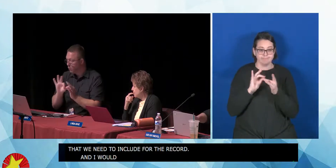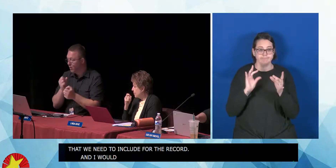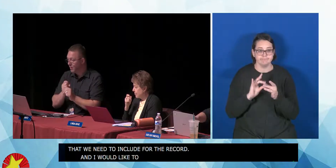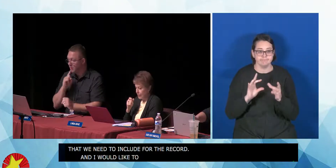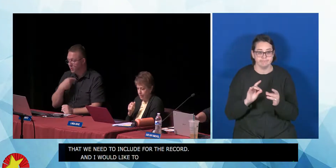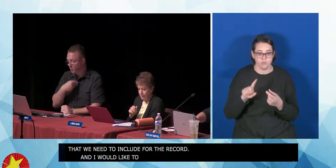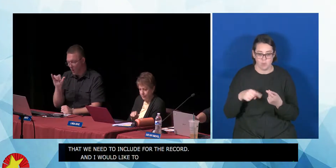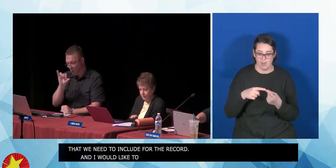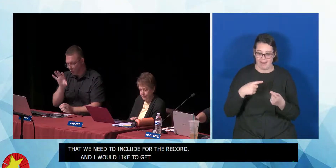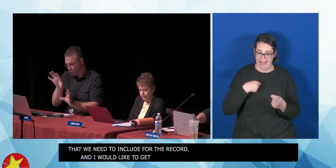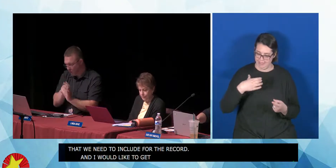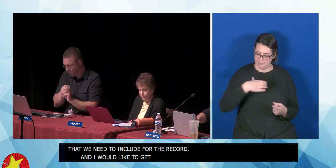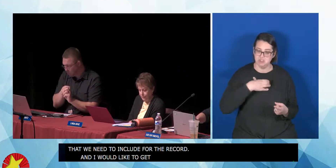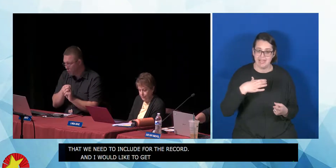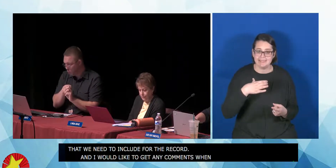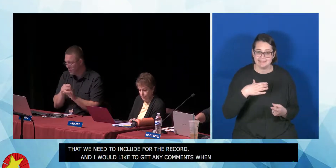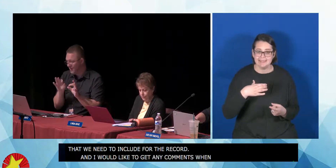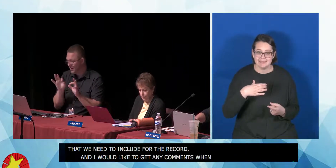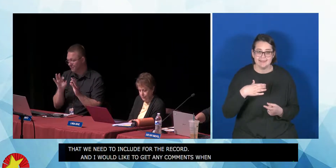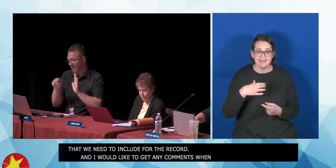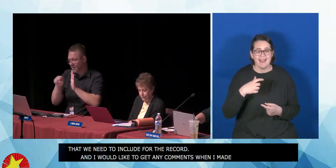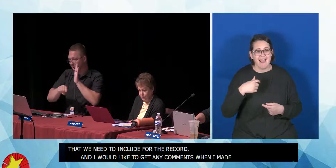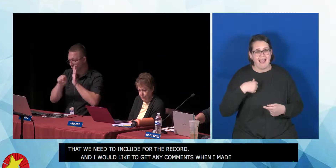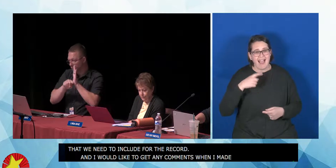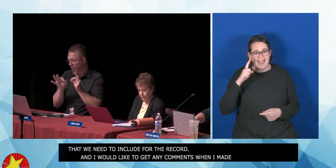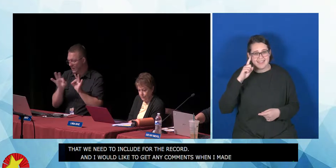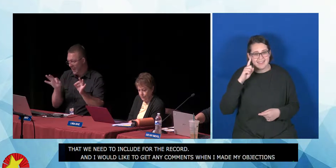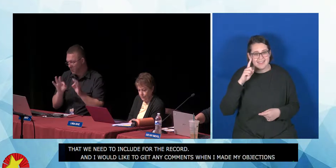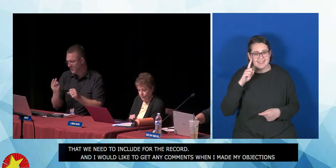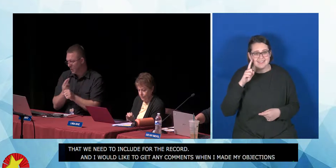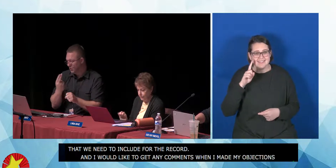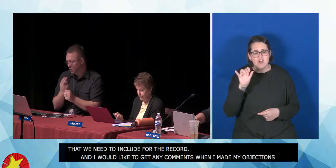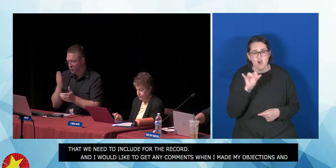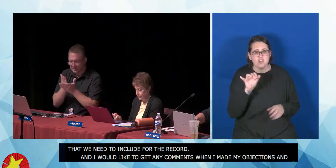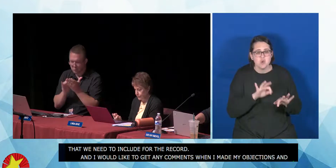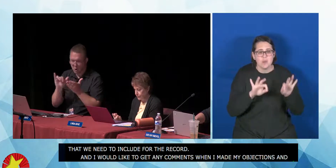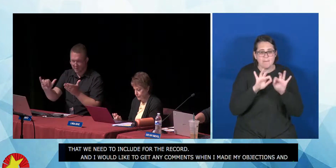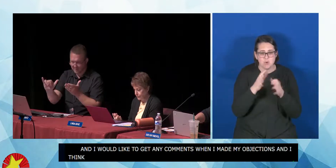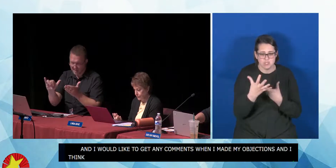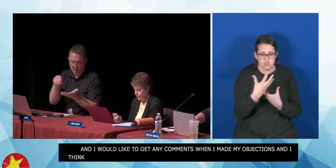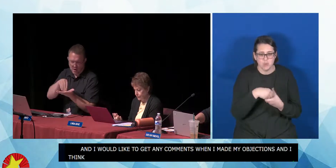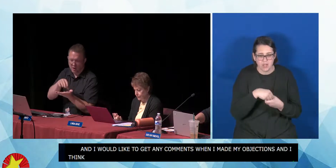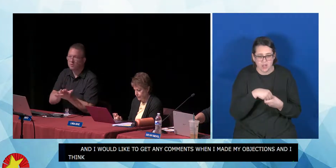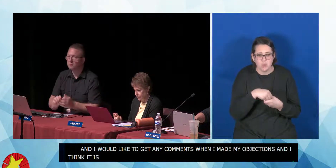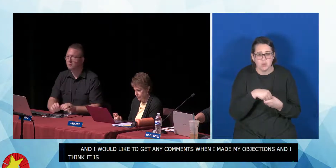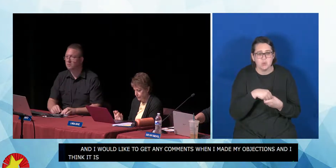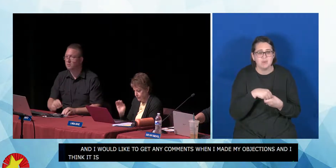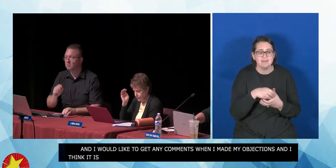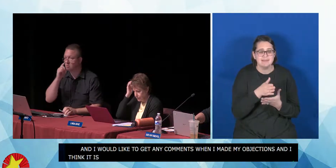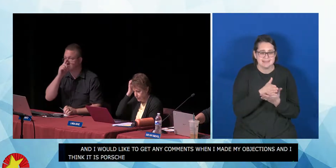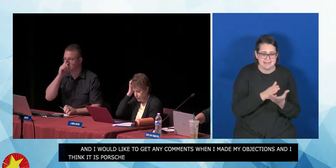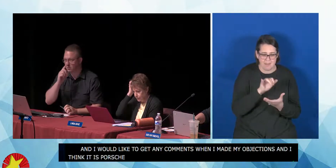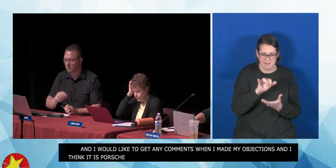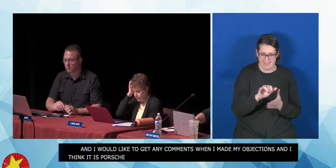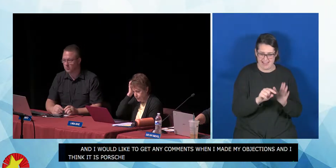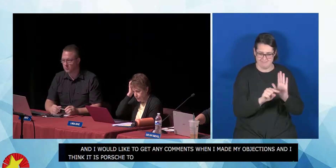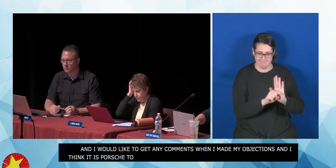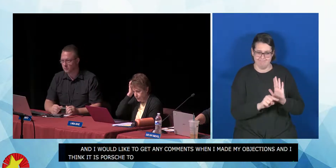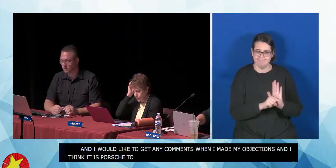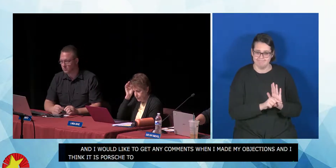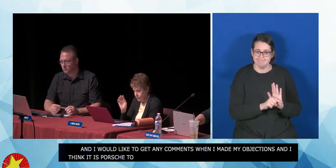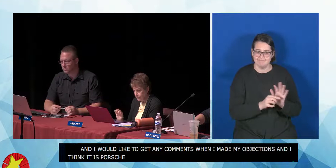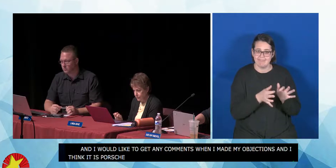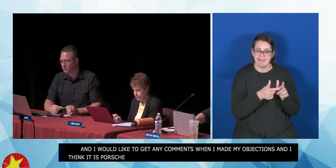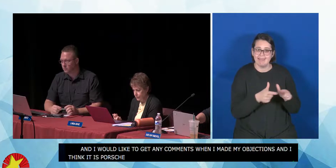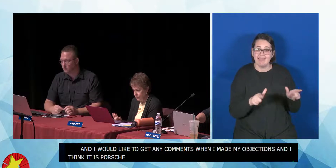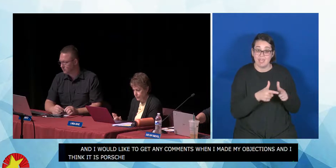my objections, and I think it's also important to include some of that negative language that